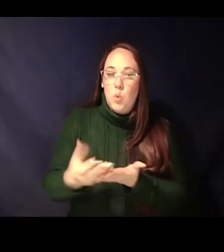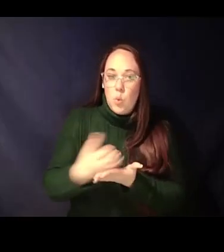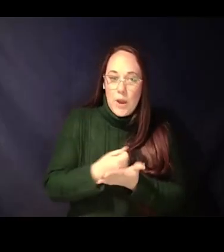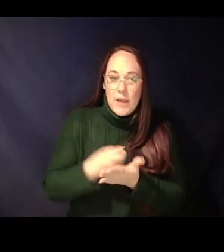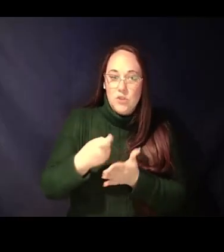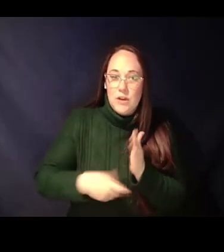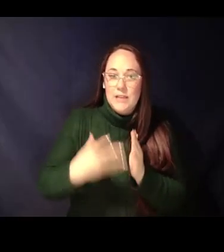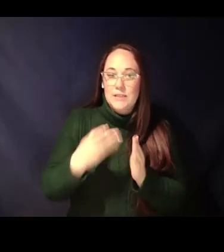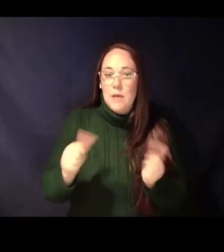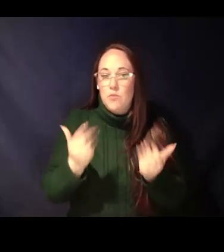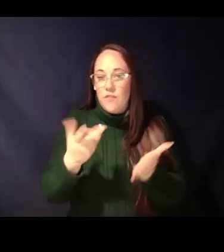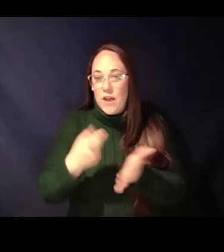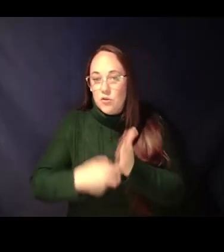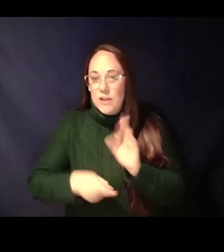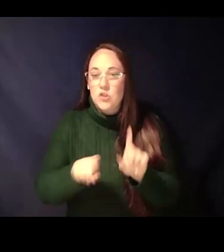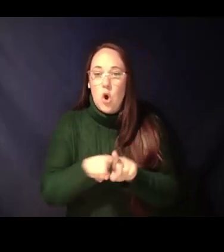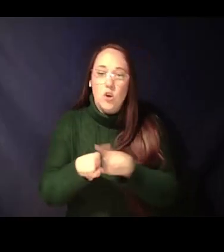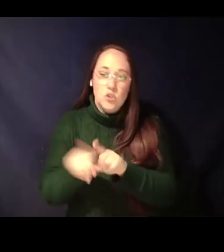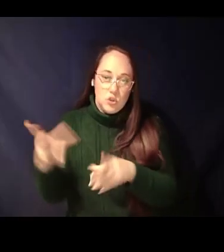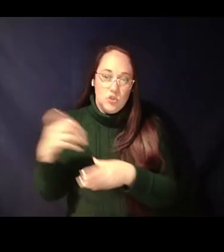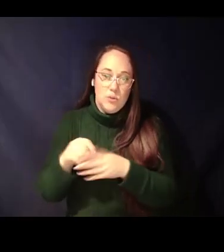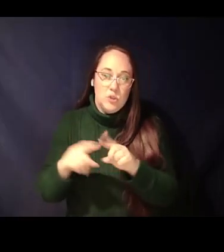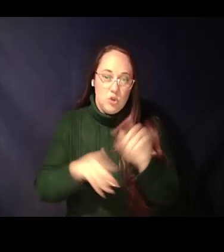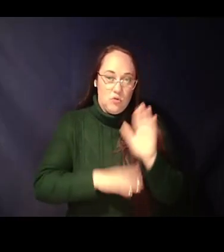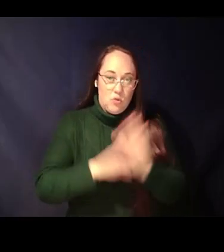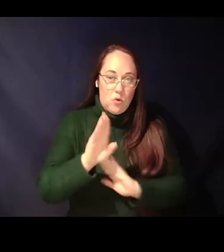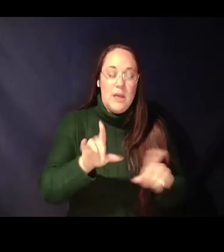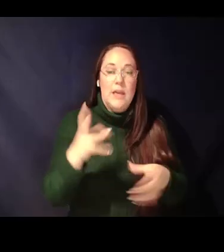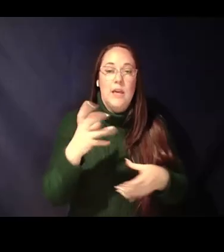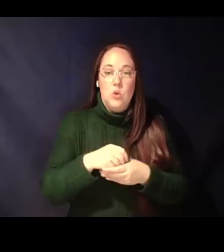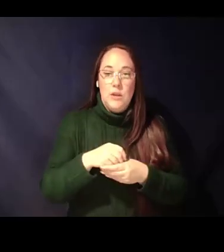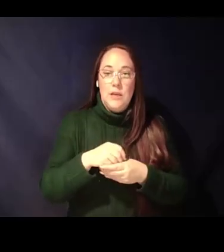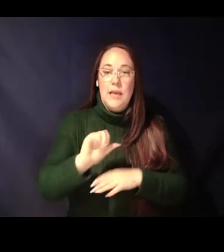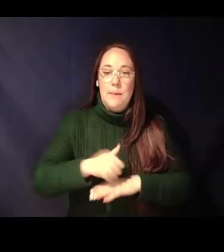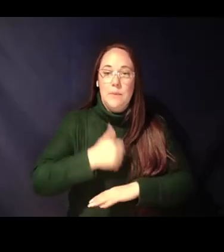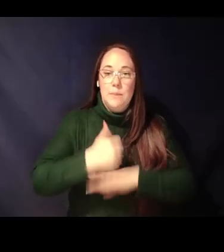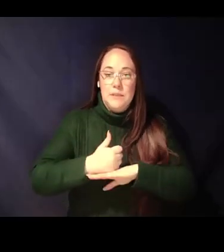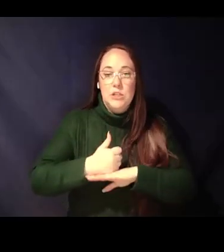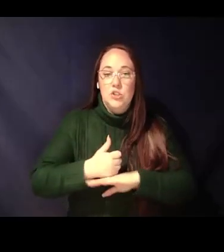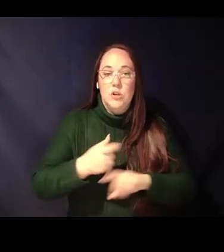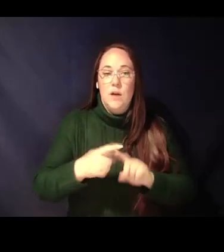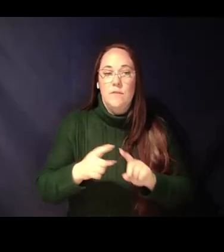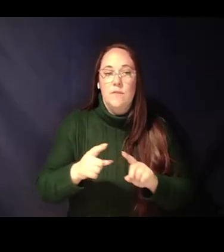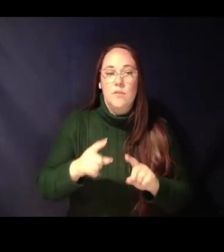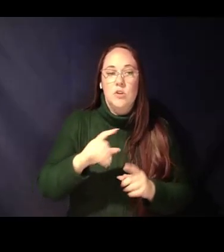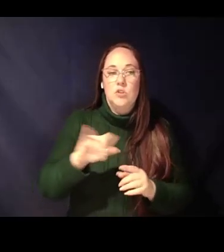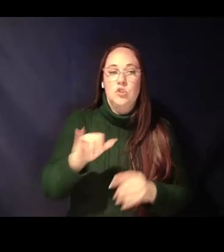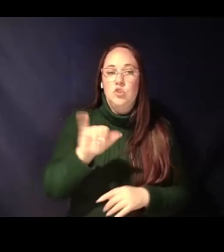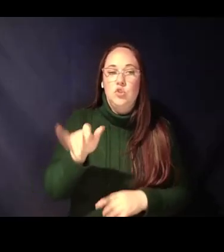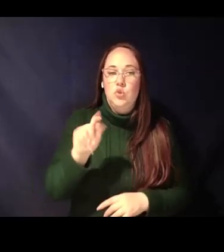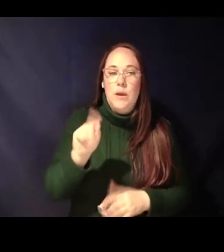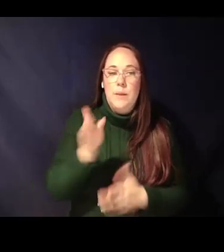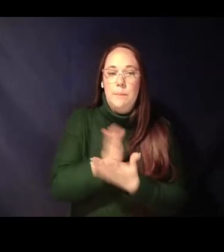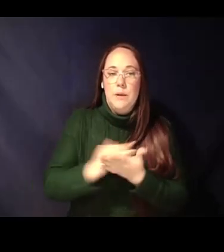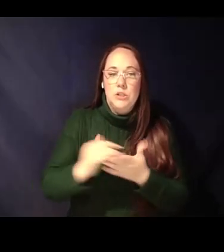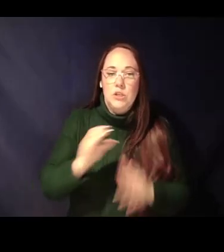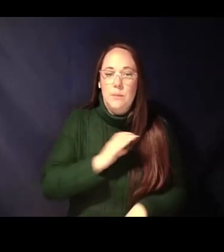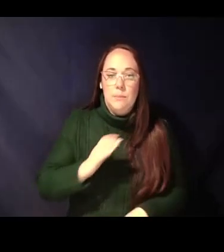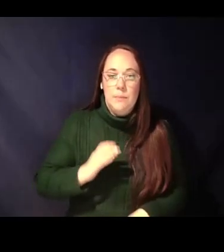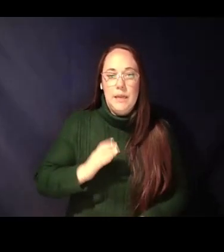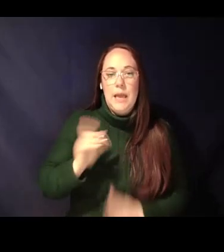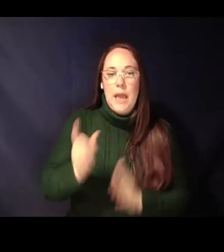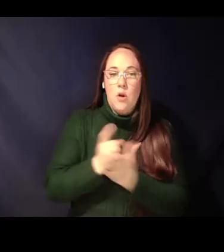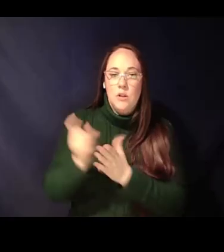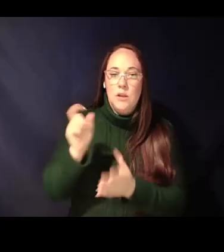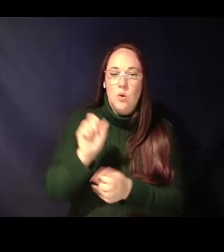also contributed to this growth, including implementation of the Joint Budget Committee hourly wage increases for HCBS direct